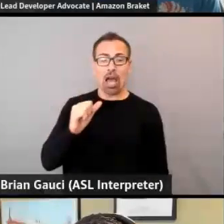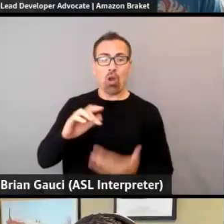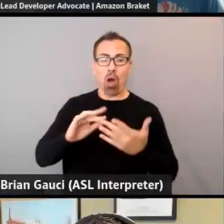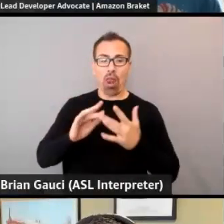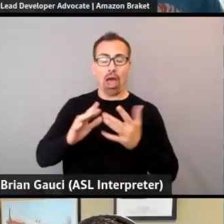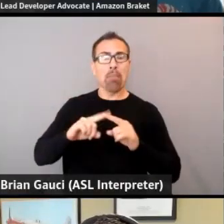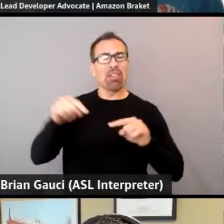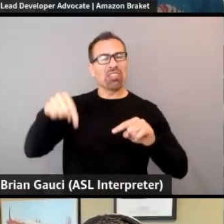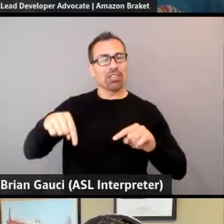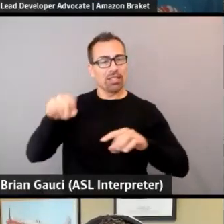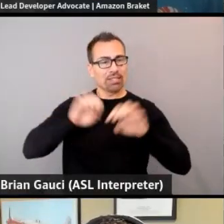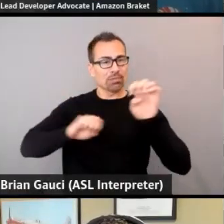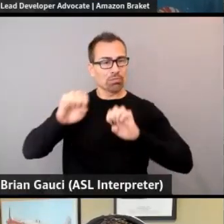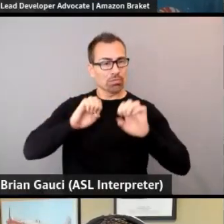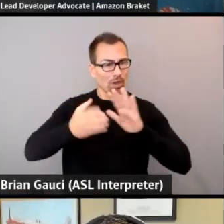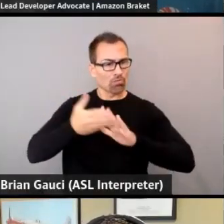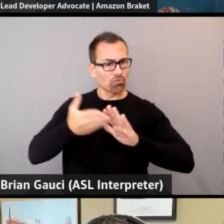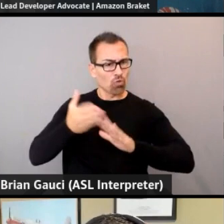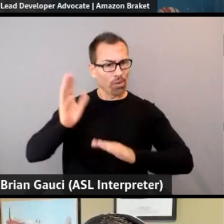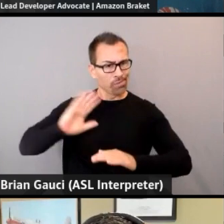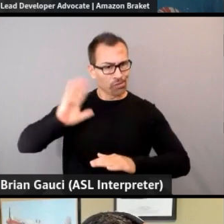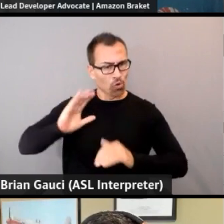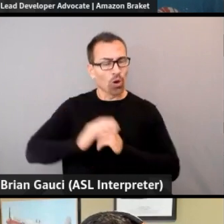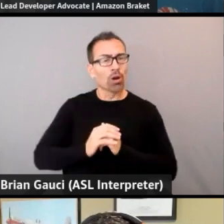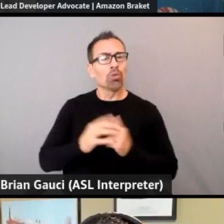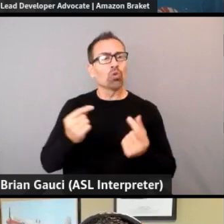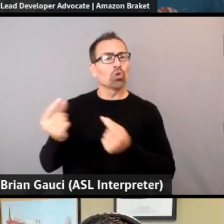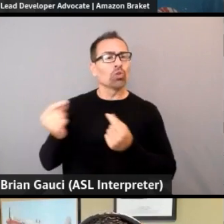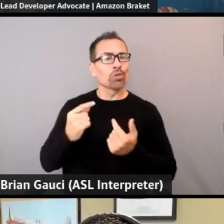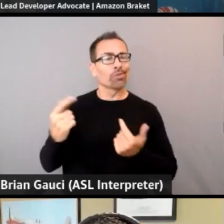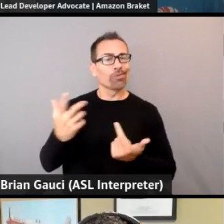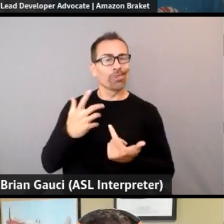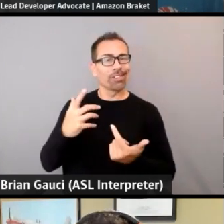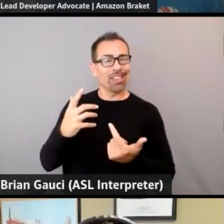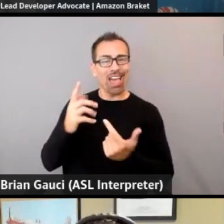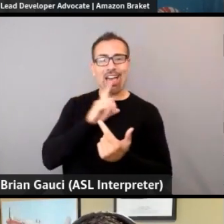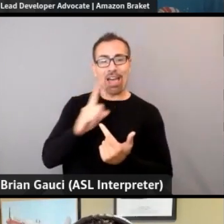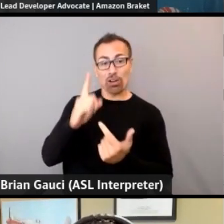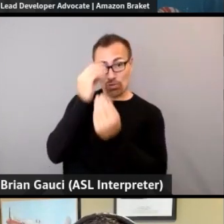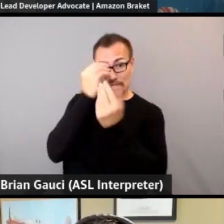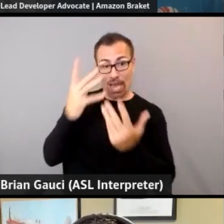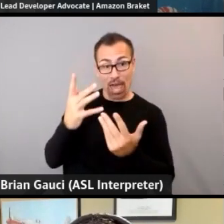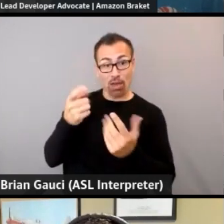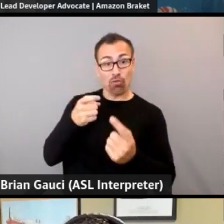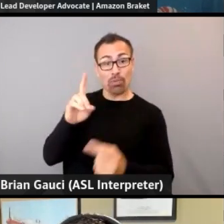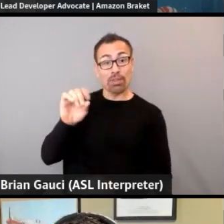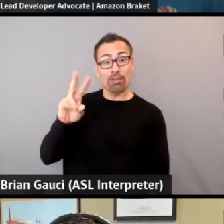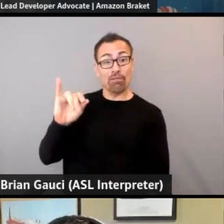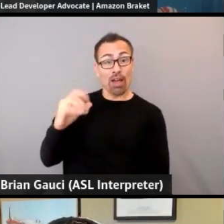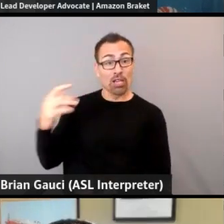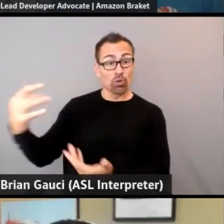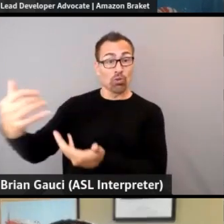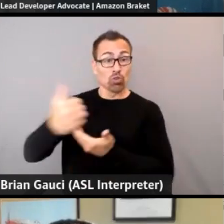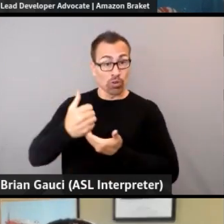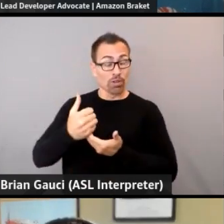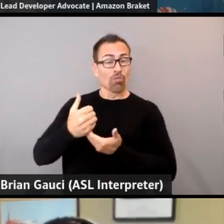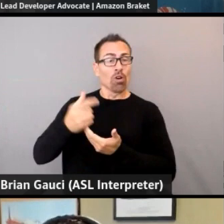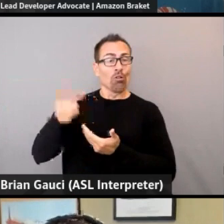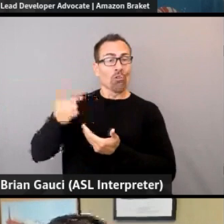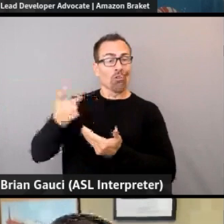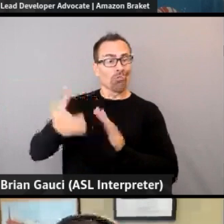what we can do is we can retrieve the actual data from the device that I've run in the past. So I go on